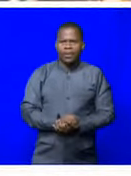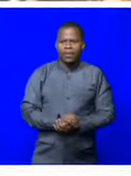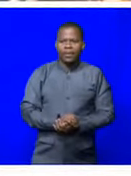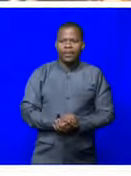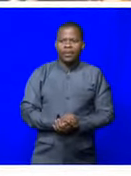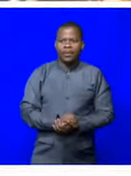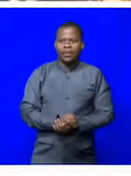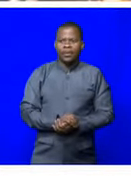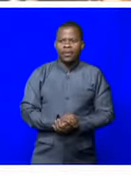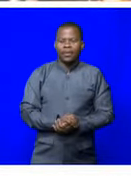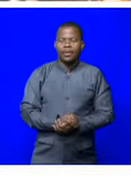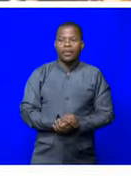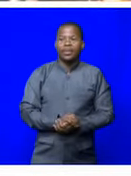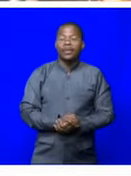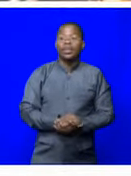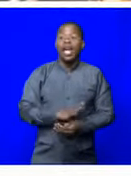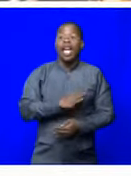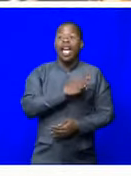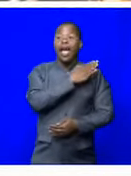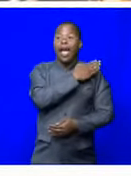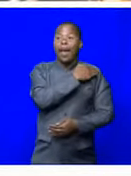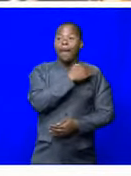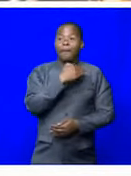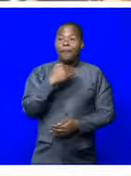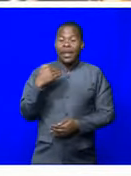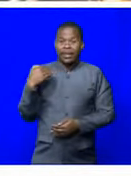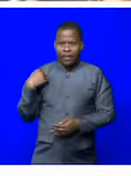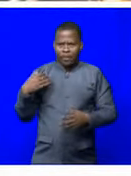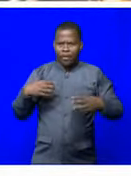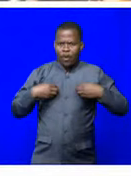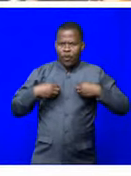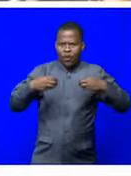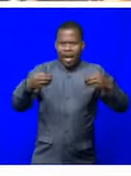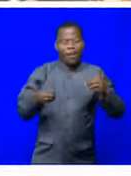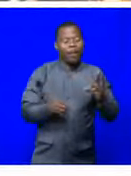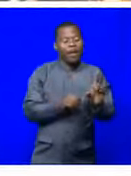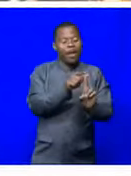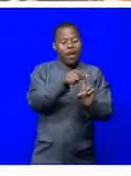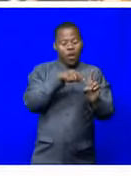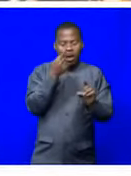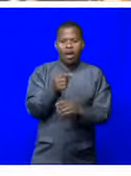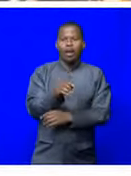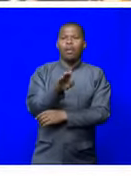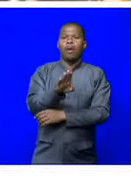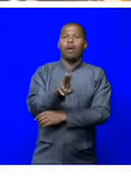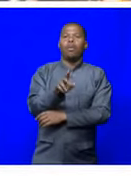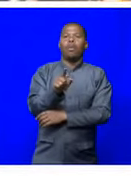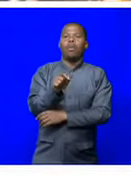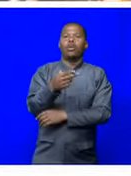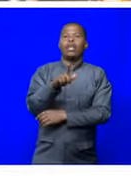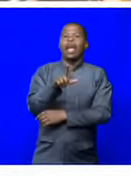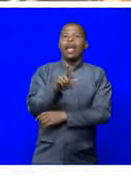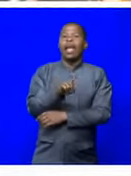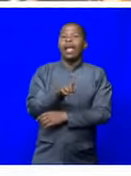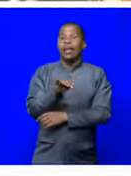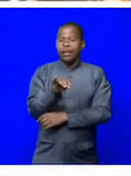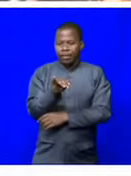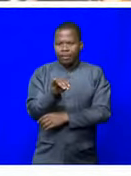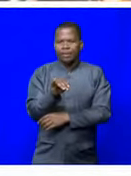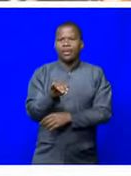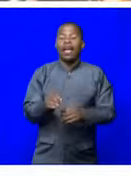Indvuna iltiko letisebenti nenhlala kahle yato phila Buthelezi seyinikete libandla lebacondzisi